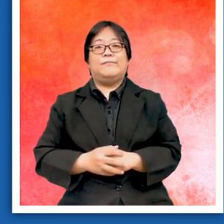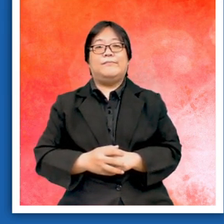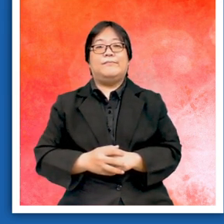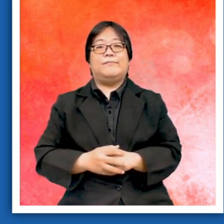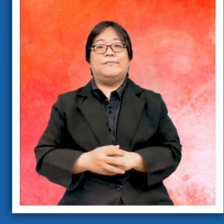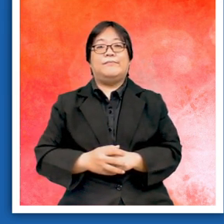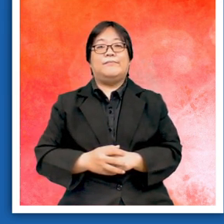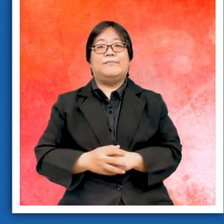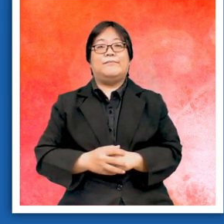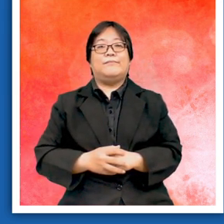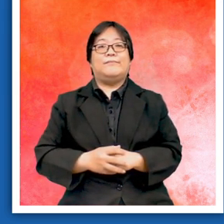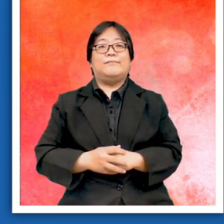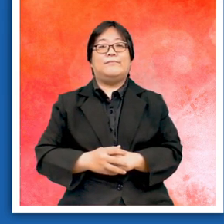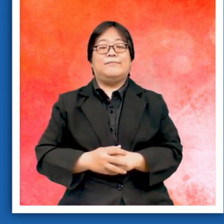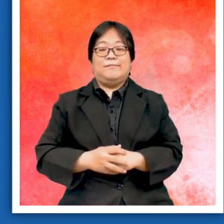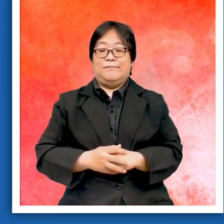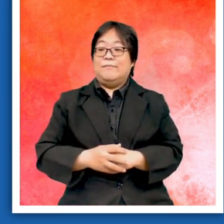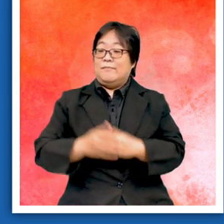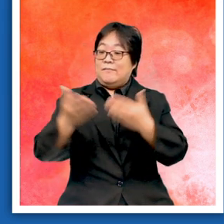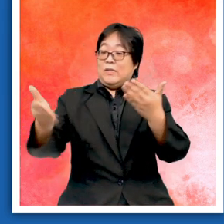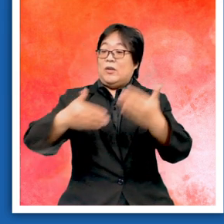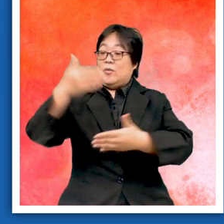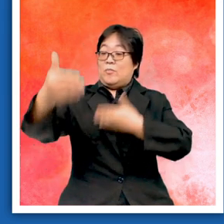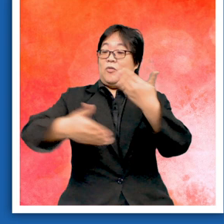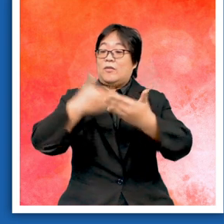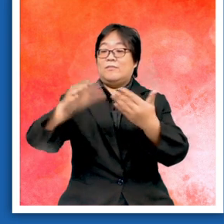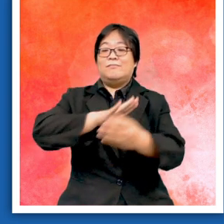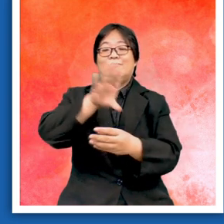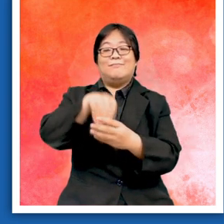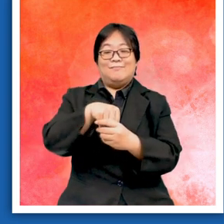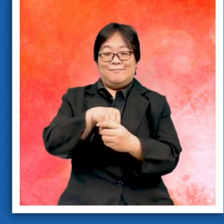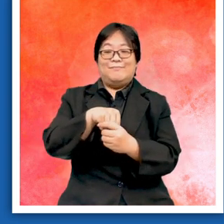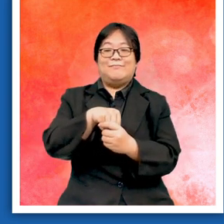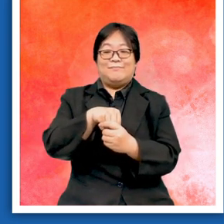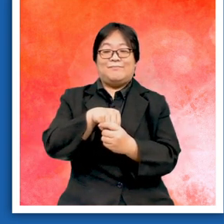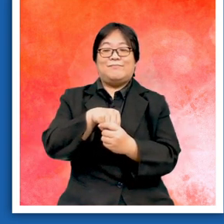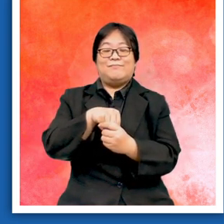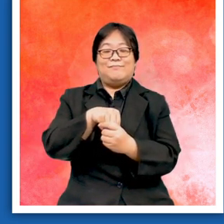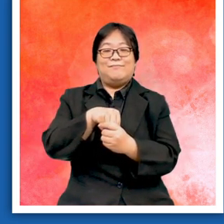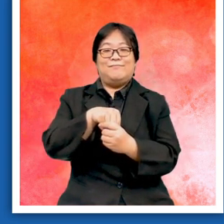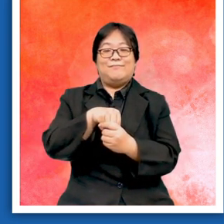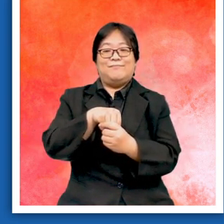So in this process, it involves